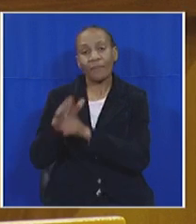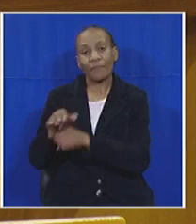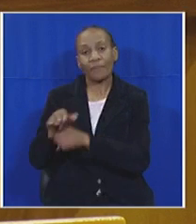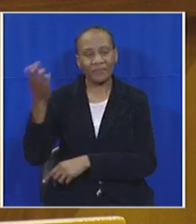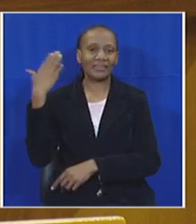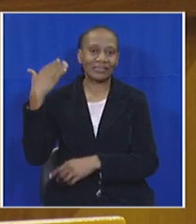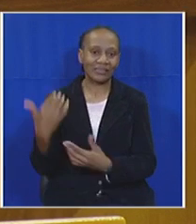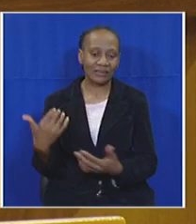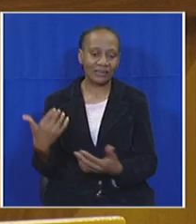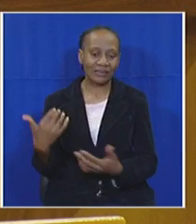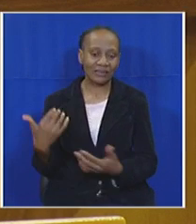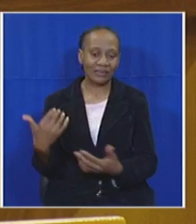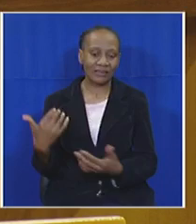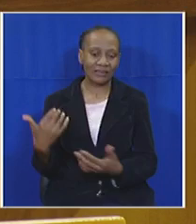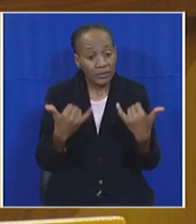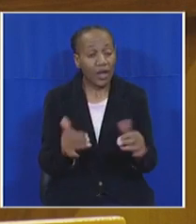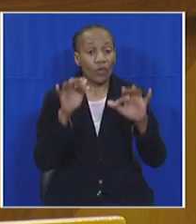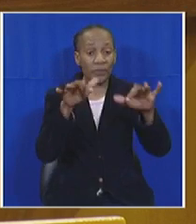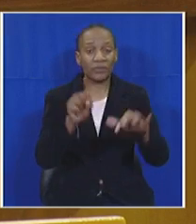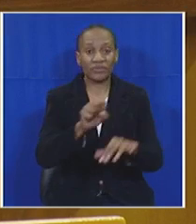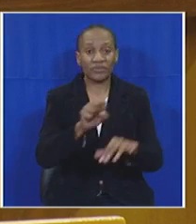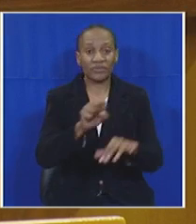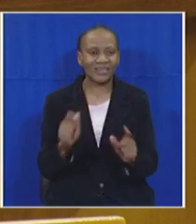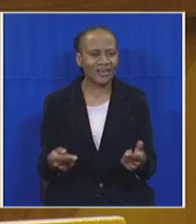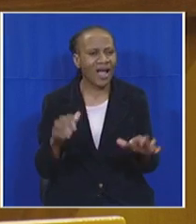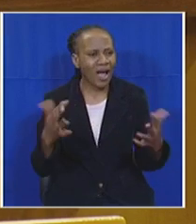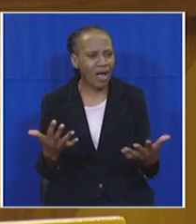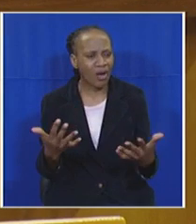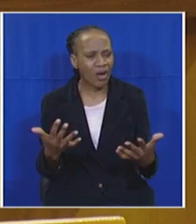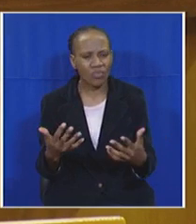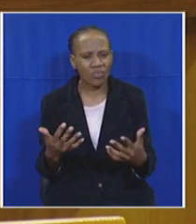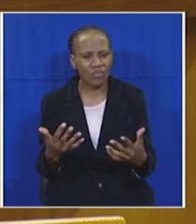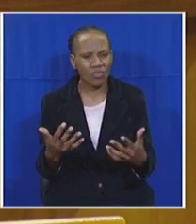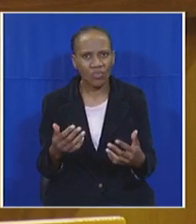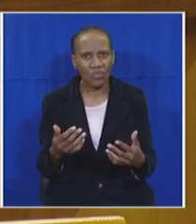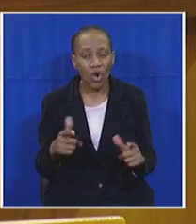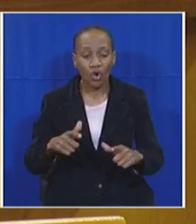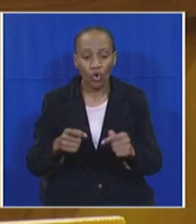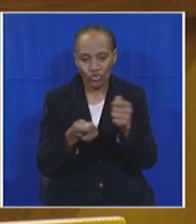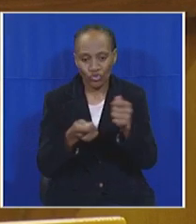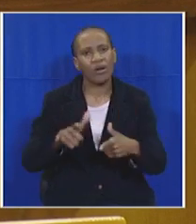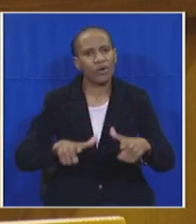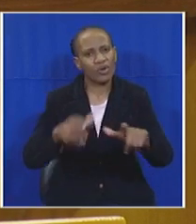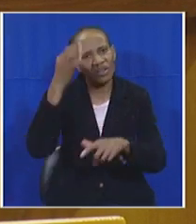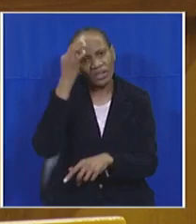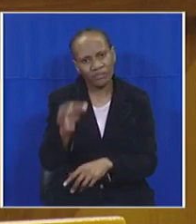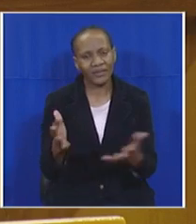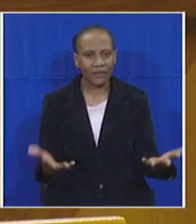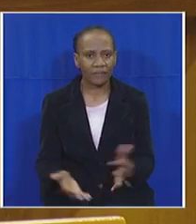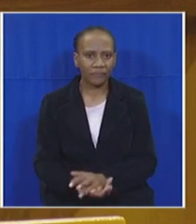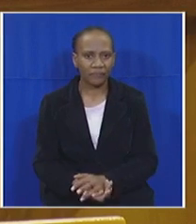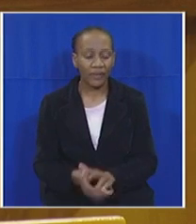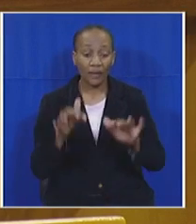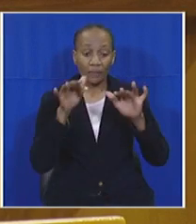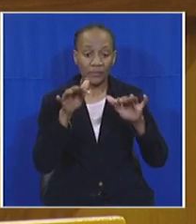This leaves citizens with very little really influence on priorities of their local government. That is why